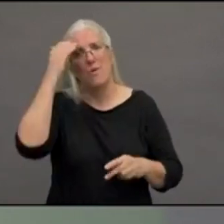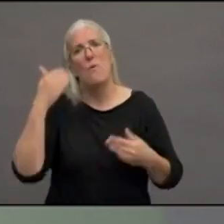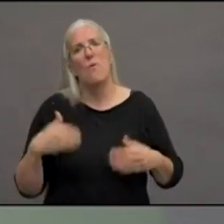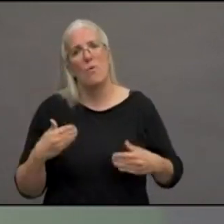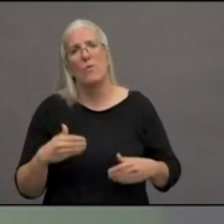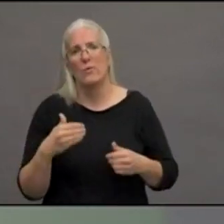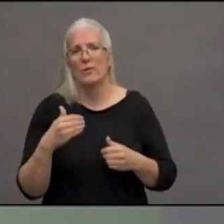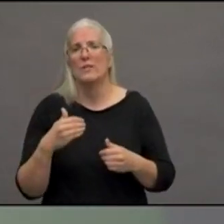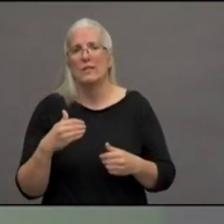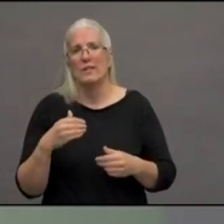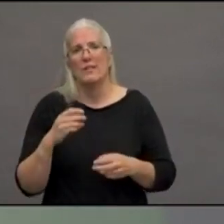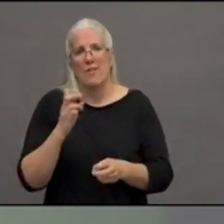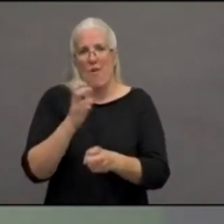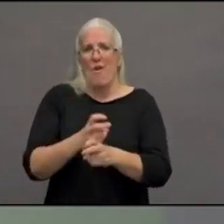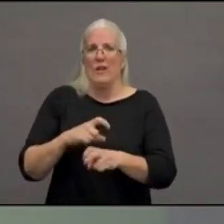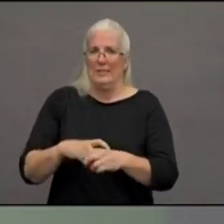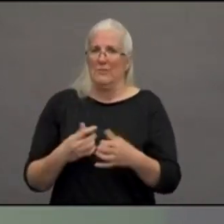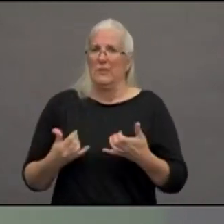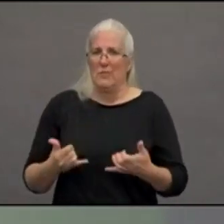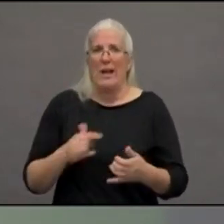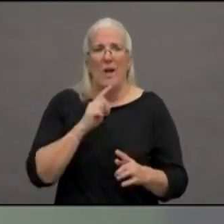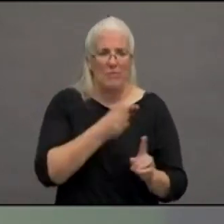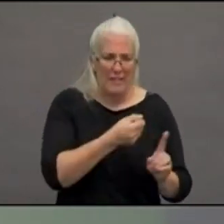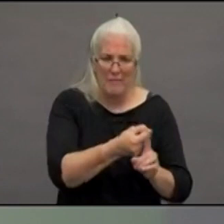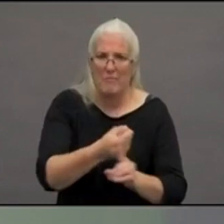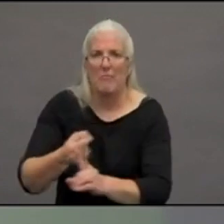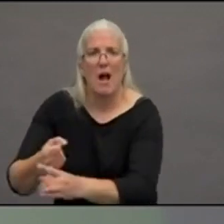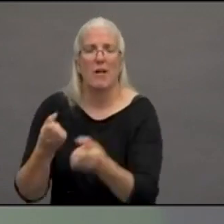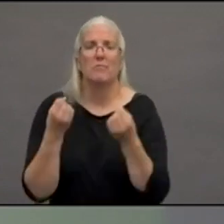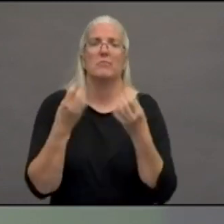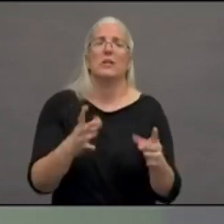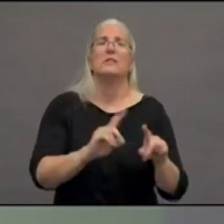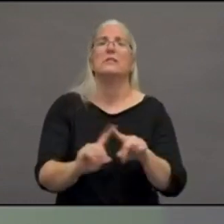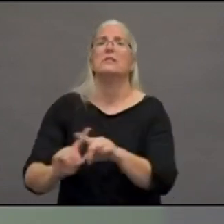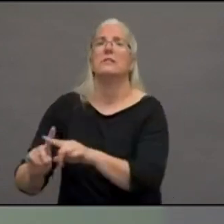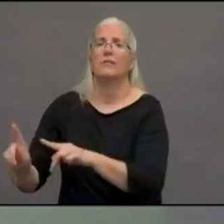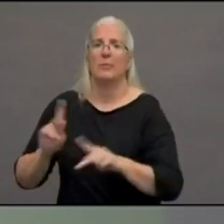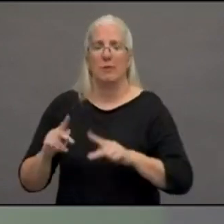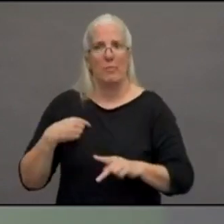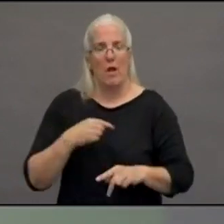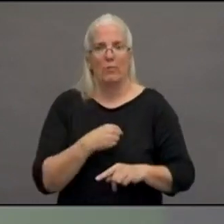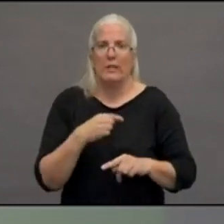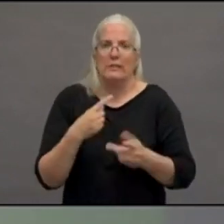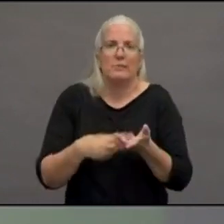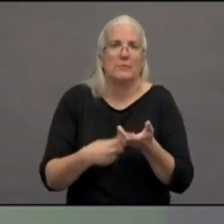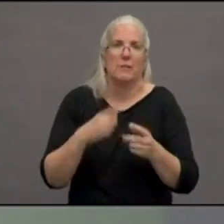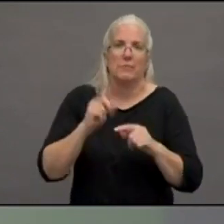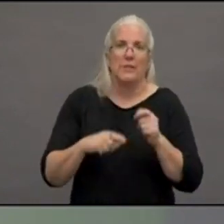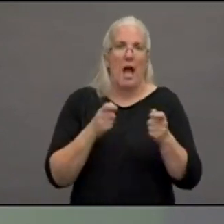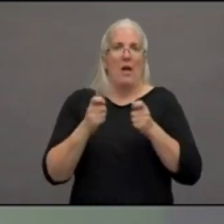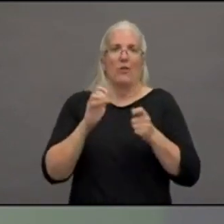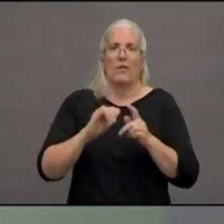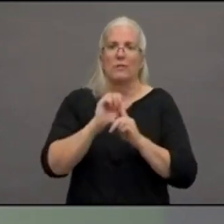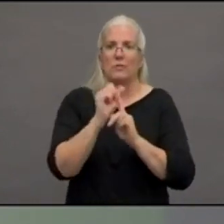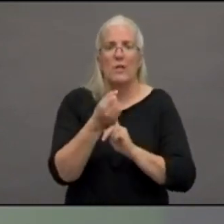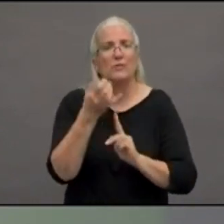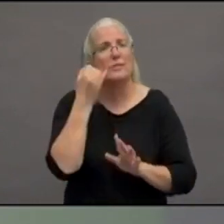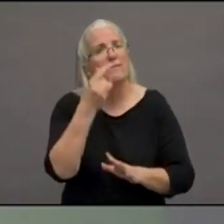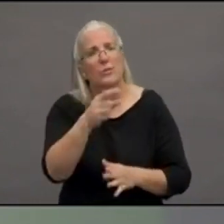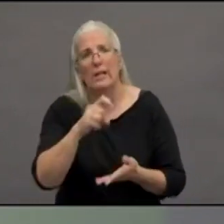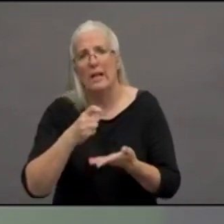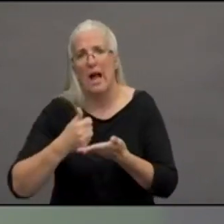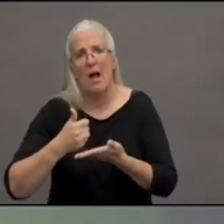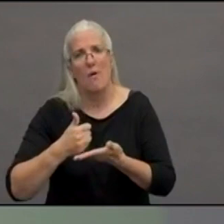And we've all been impacted by circumstances beyond our control. So if you need help, then ask for